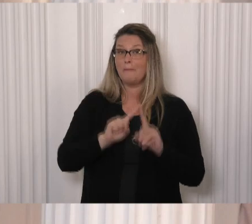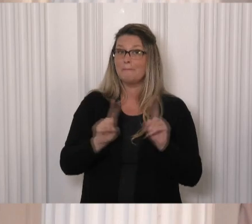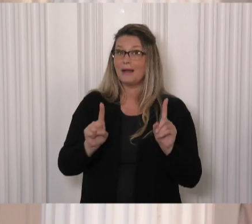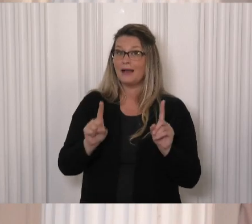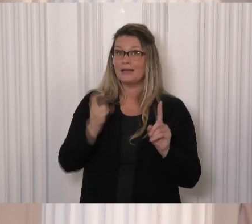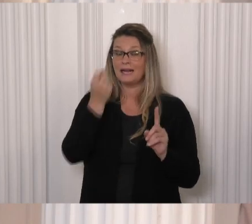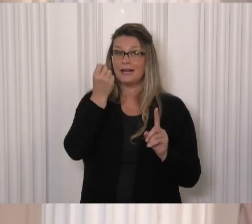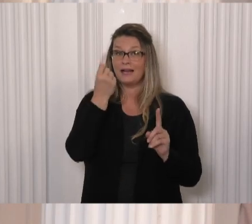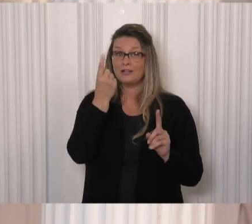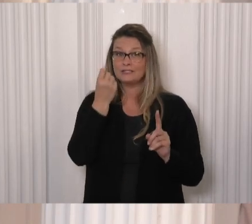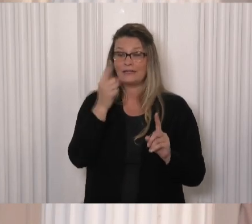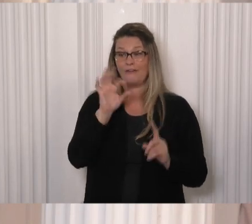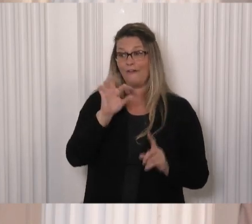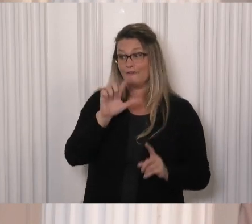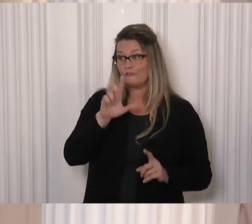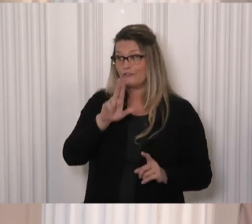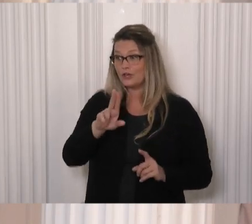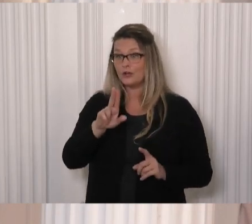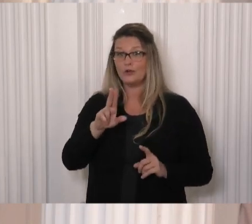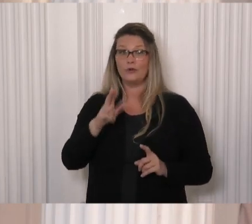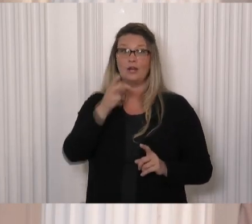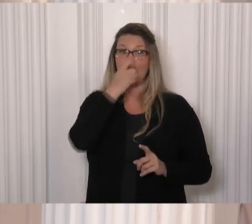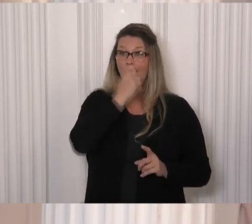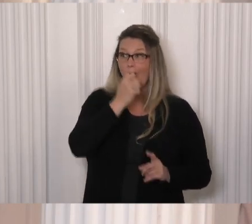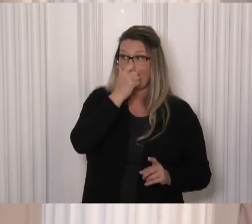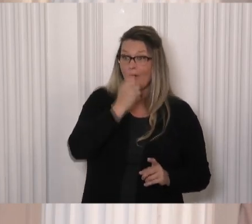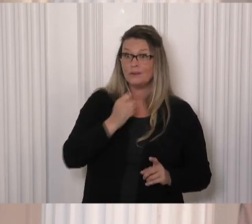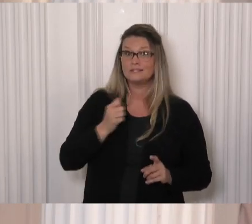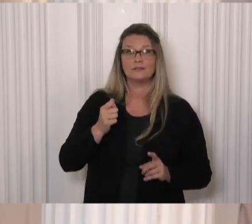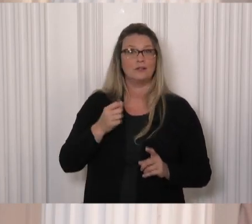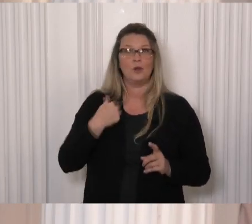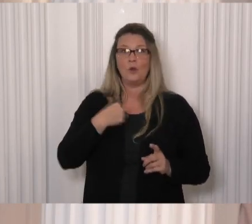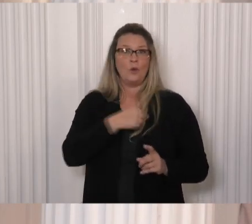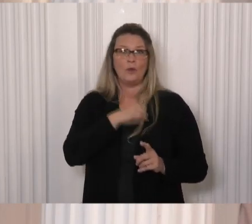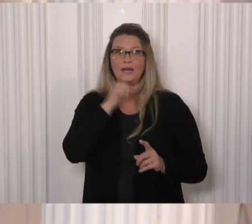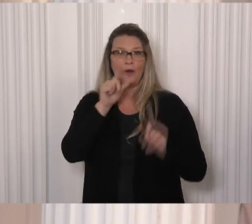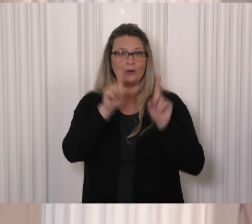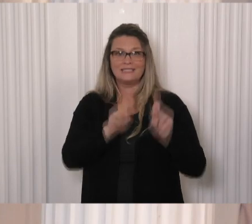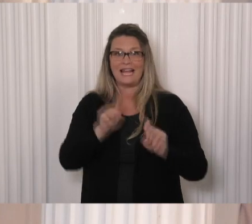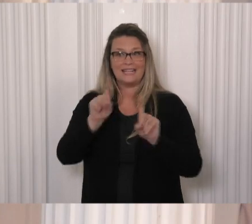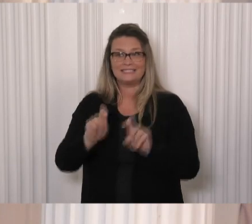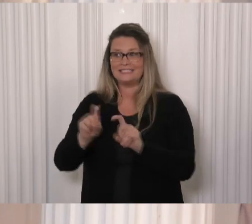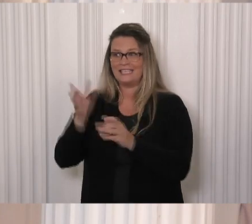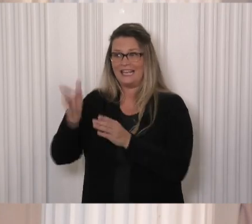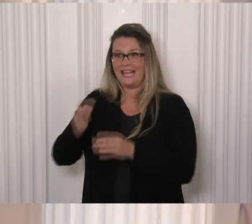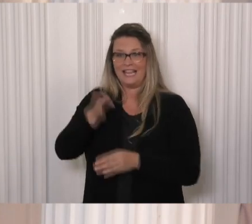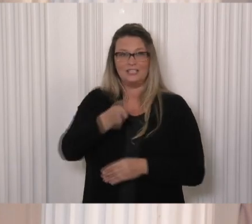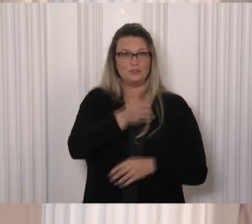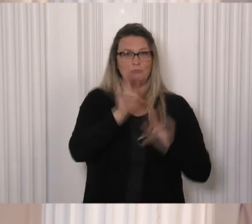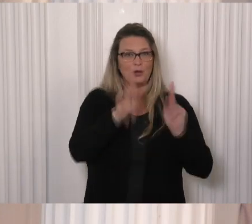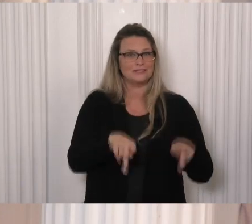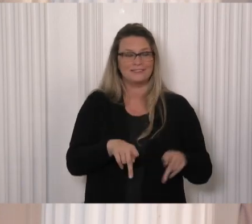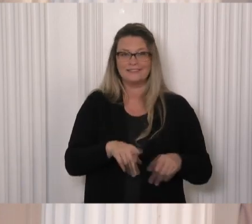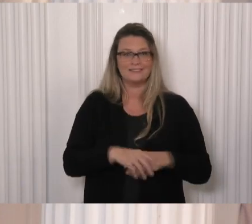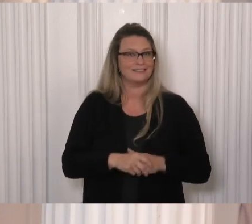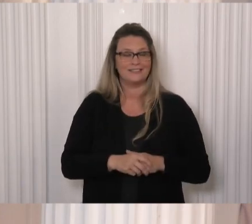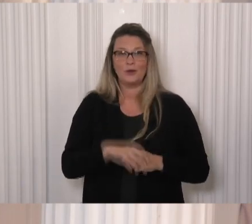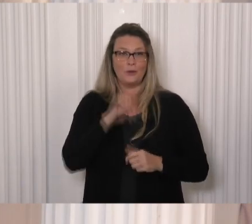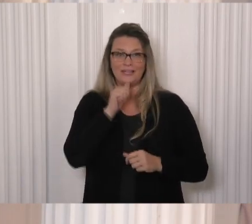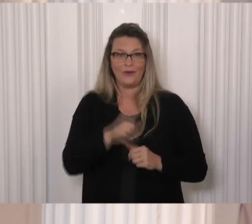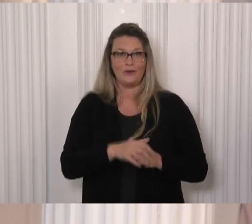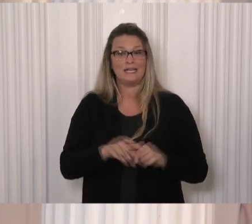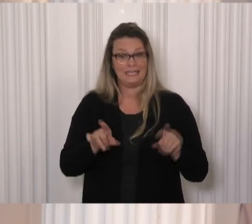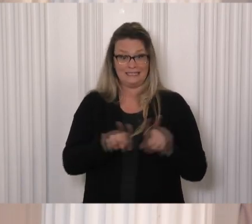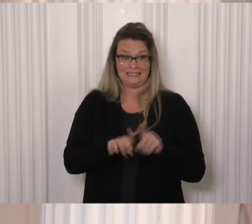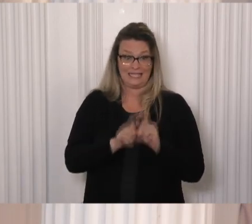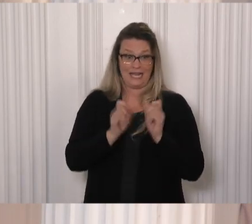flu in communities, think about colds in communities. We don't do testing for every individual case. We manage those clinically. And so we will do the same with